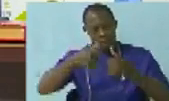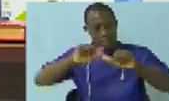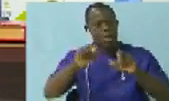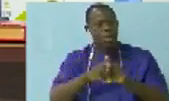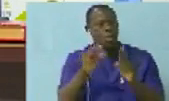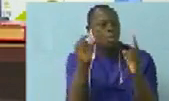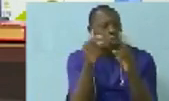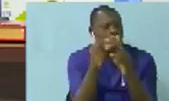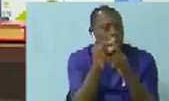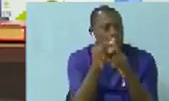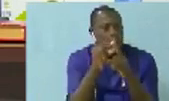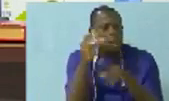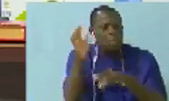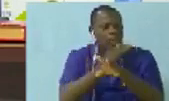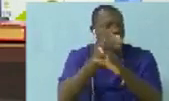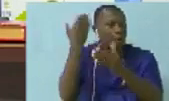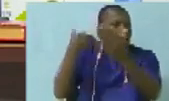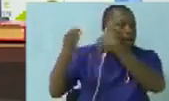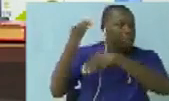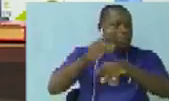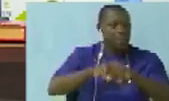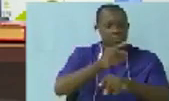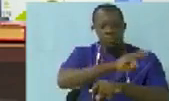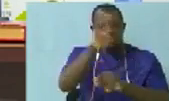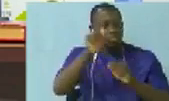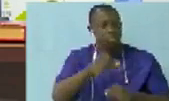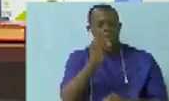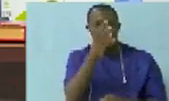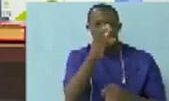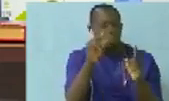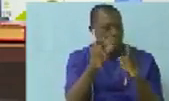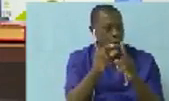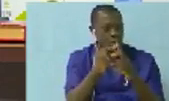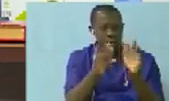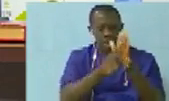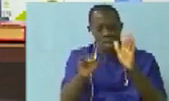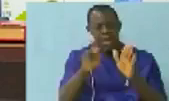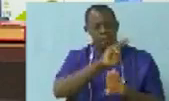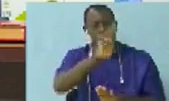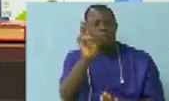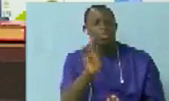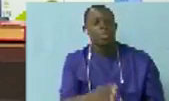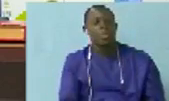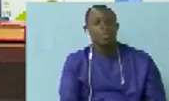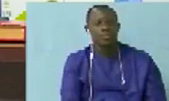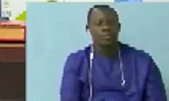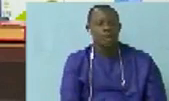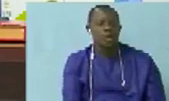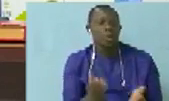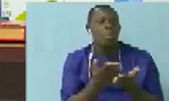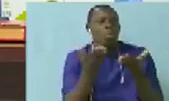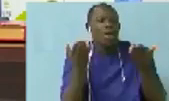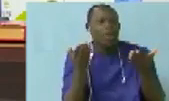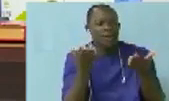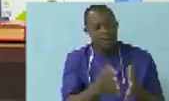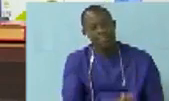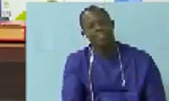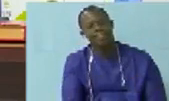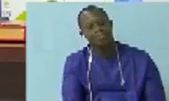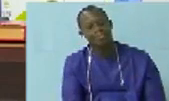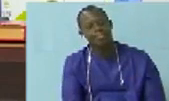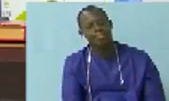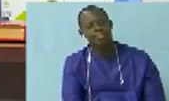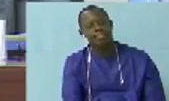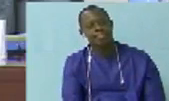time. Ado lamfo be siri mbiba karola je mbetelendi nyola. Nto kuma kamfaso mfono la je. Why? Mune wasa wita fono